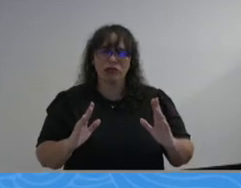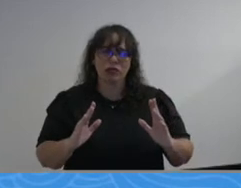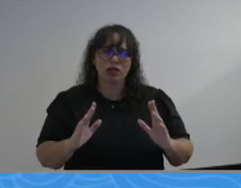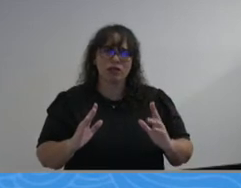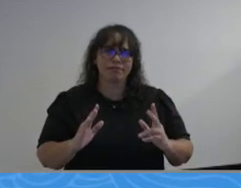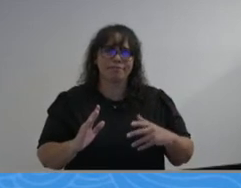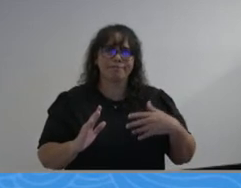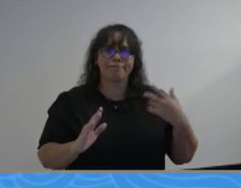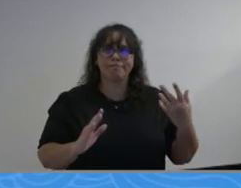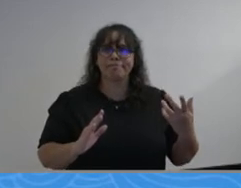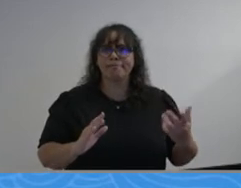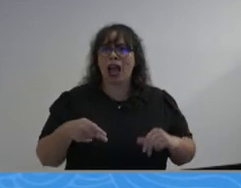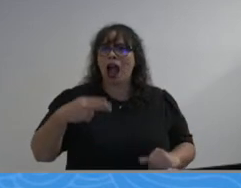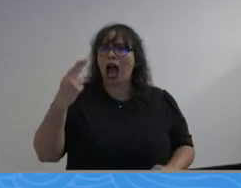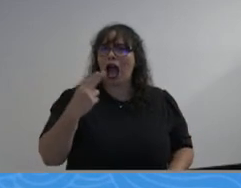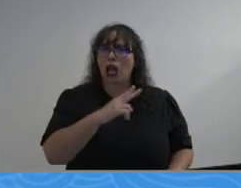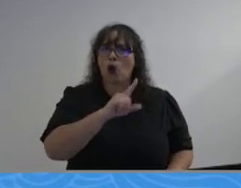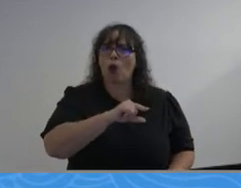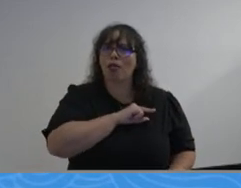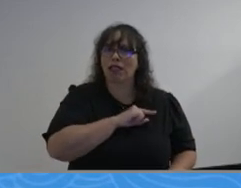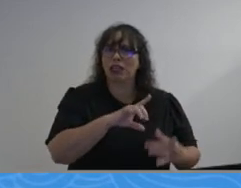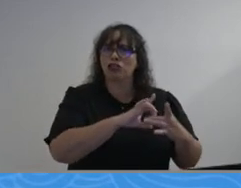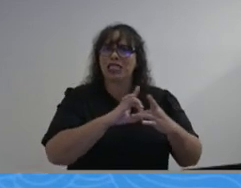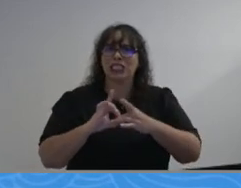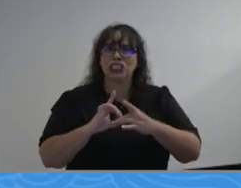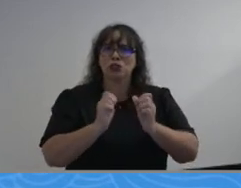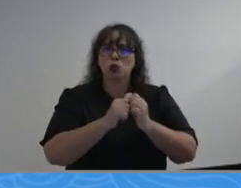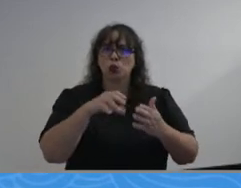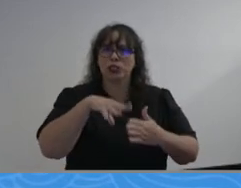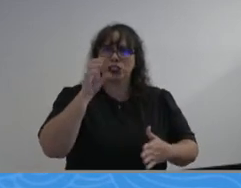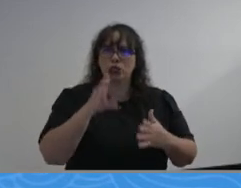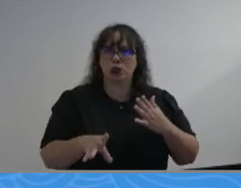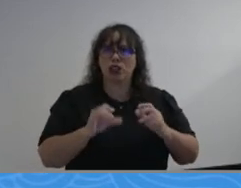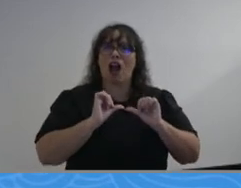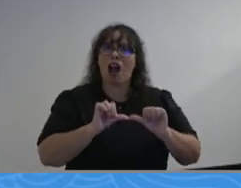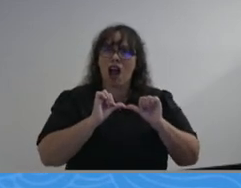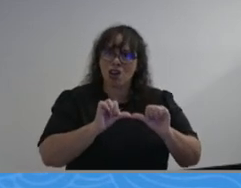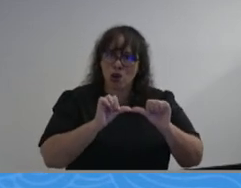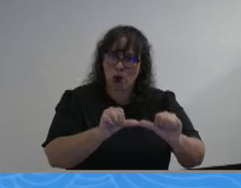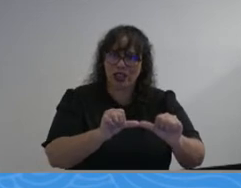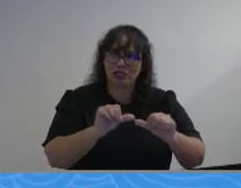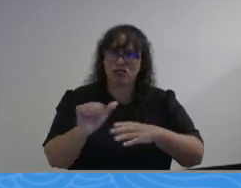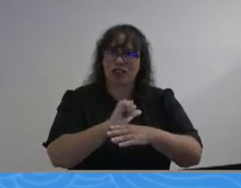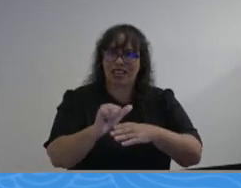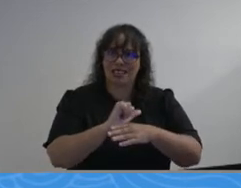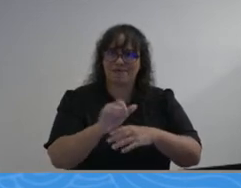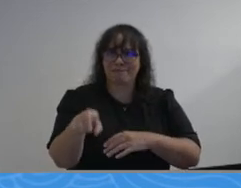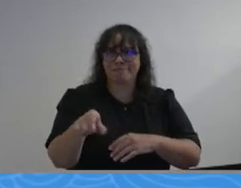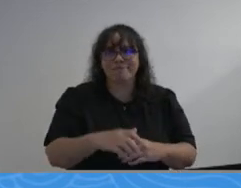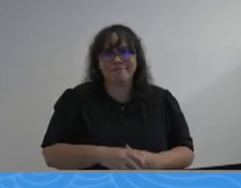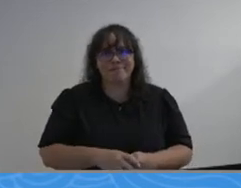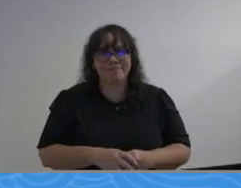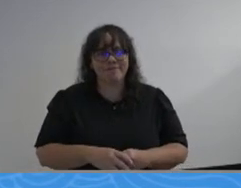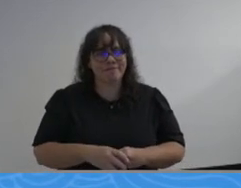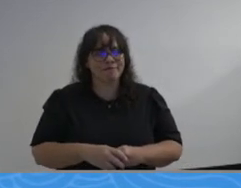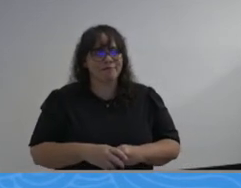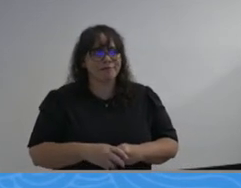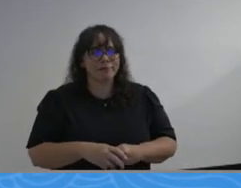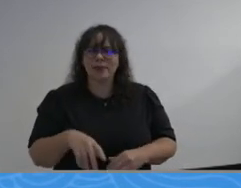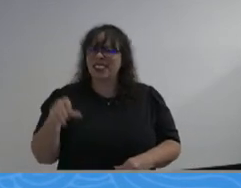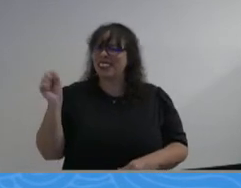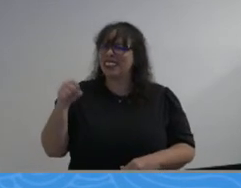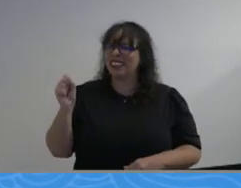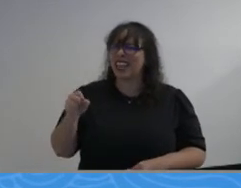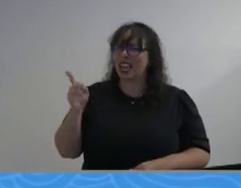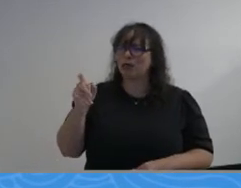having high quality relationships with students, ongoing training. Yeah, Ms. Brown, you raised a